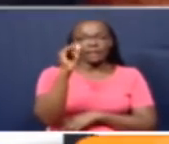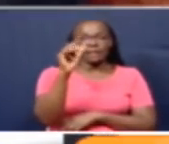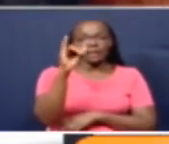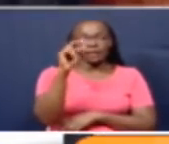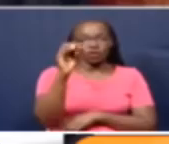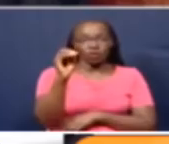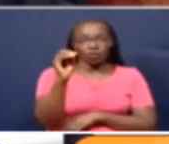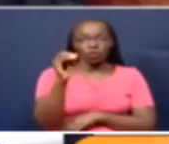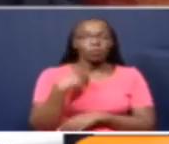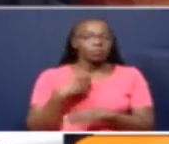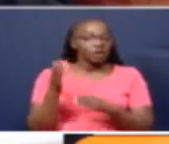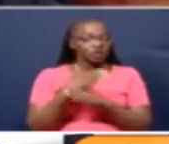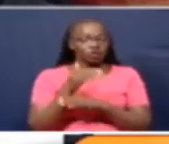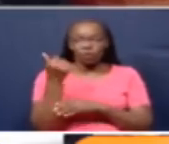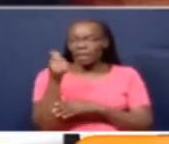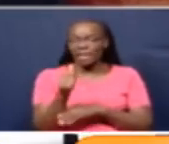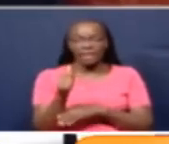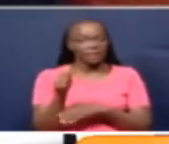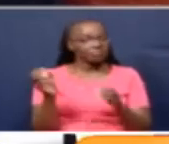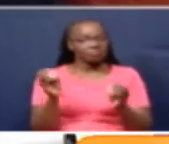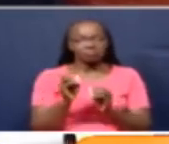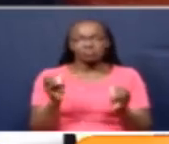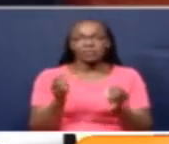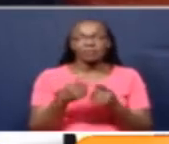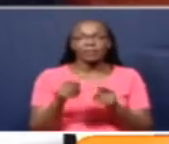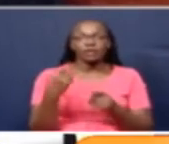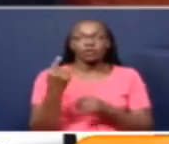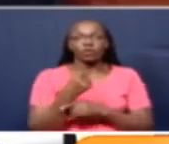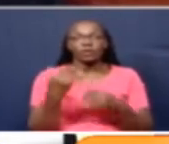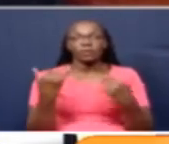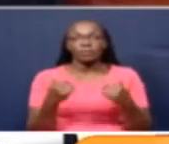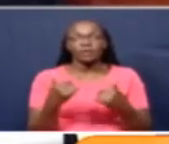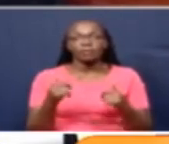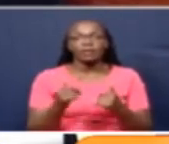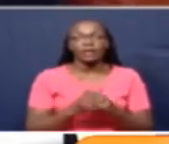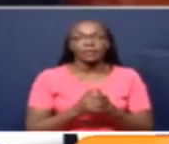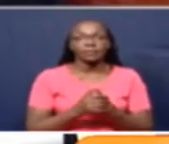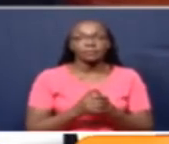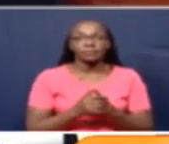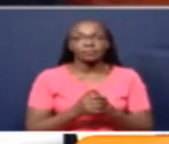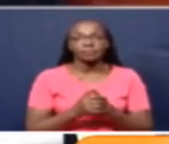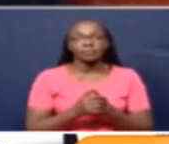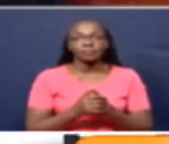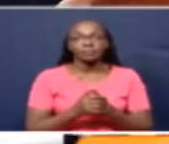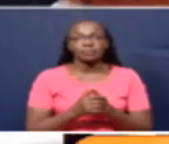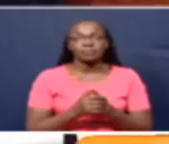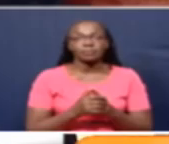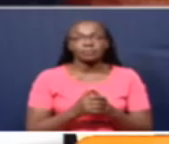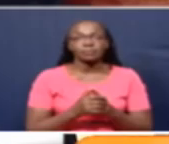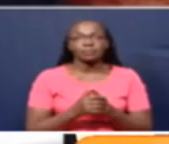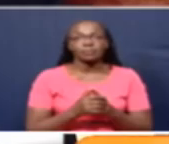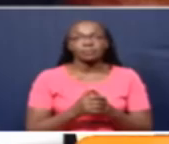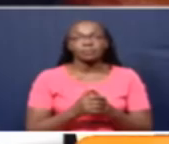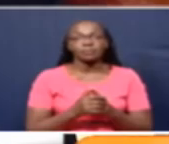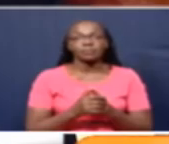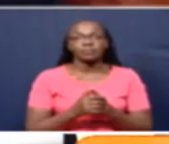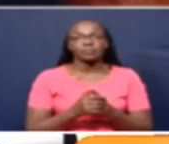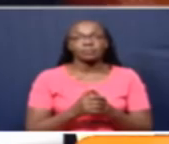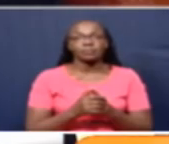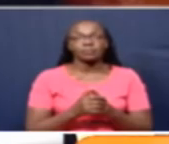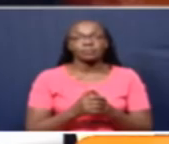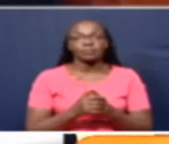couldn't play any songs except Indian song. I used to play, Awarahu, Awa, Merija,